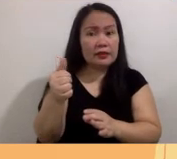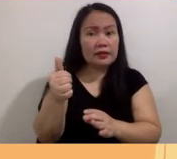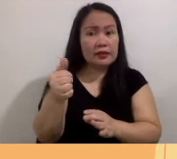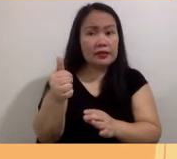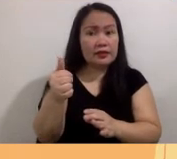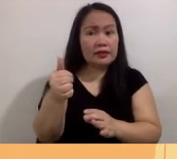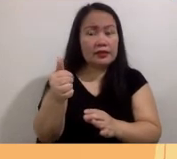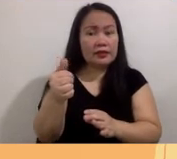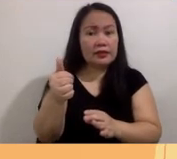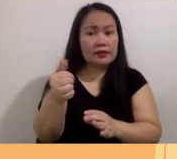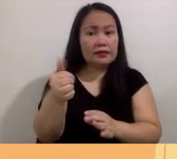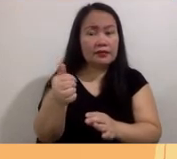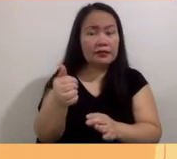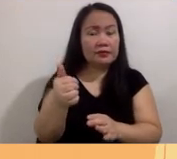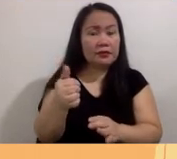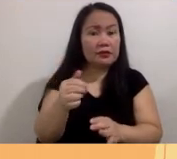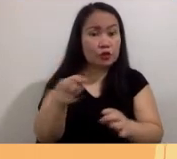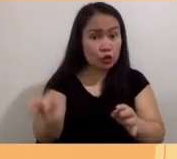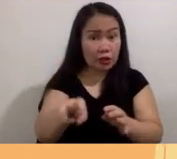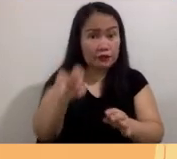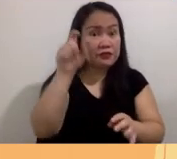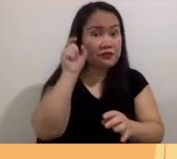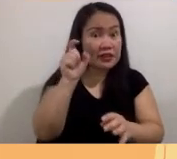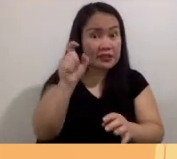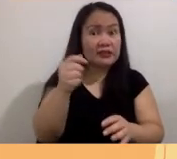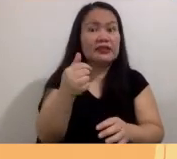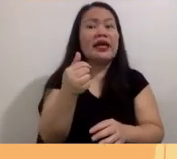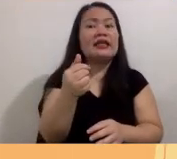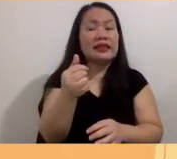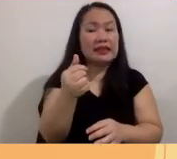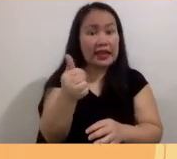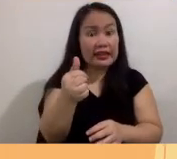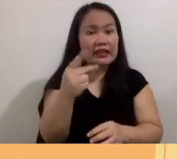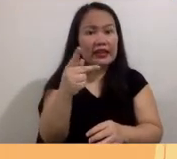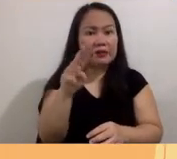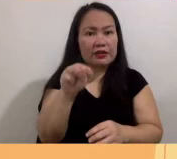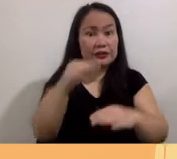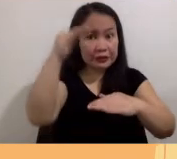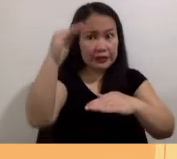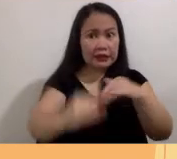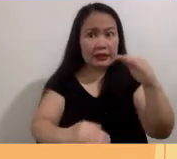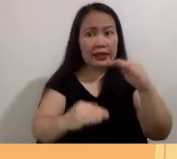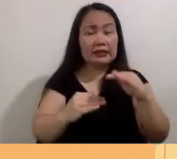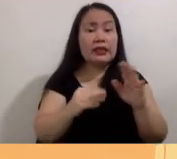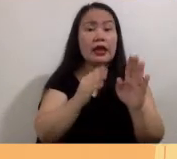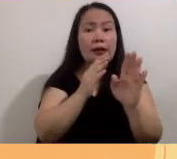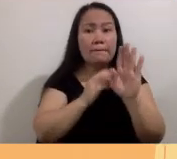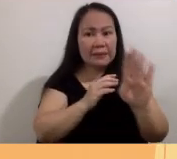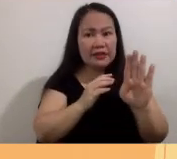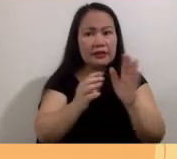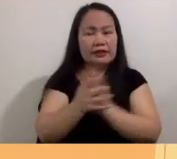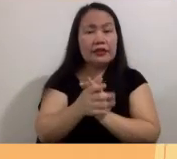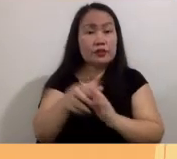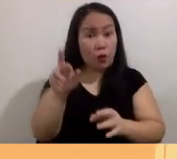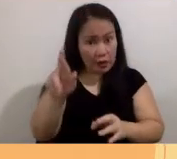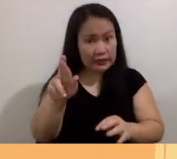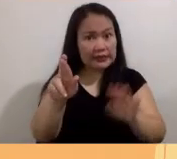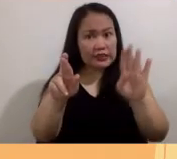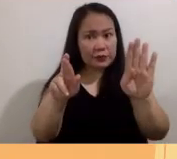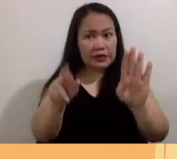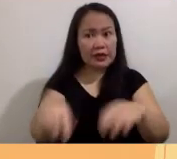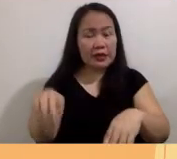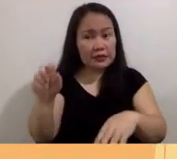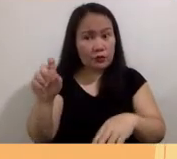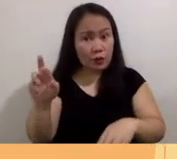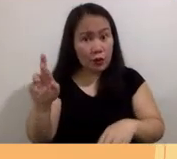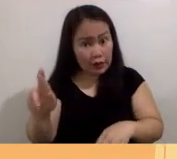km per hour faster. So, magpa-plus 10 tayo. So, si bus A ay mas mabilis ng